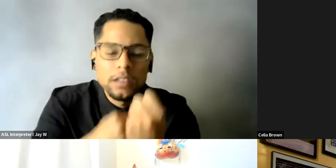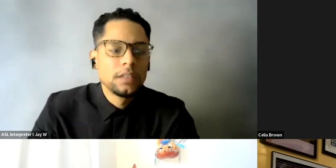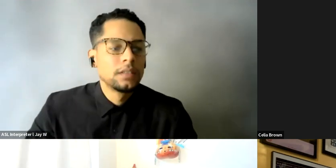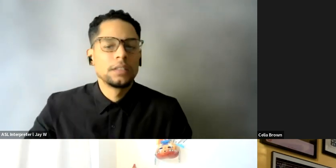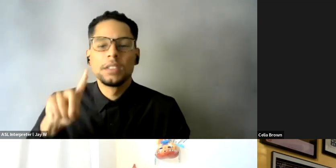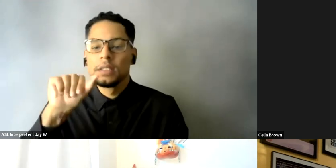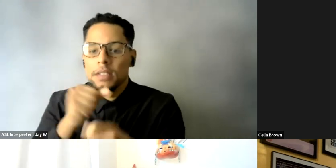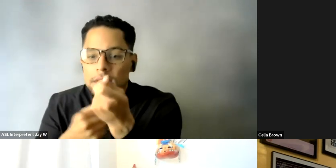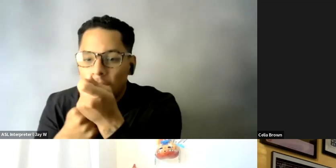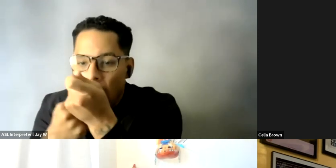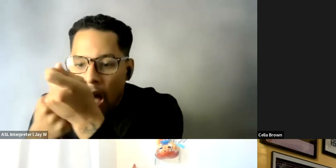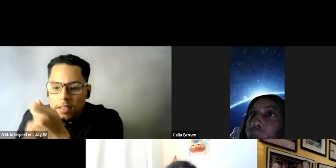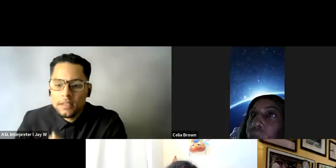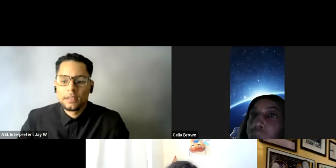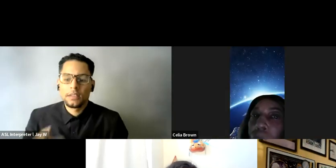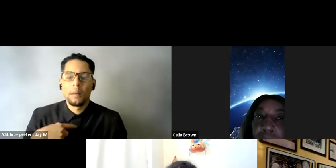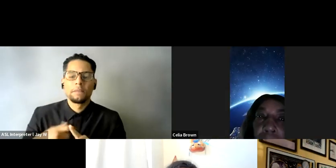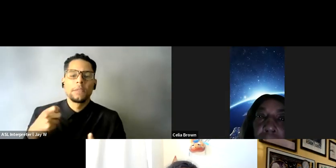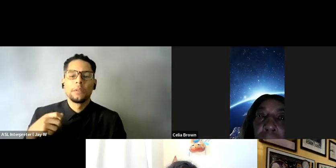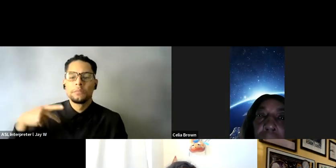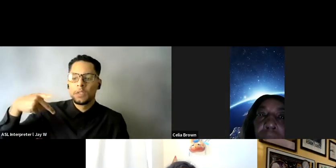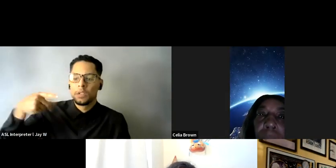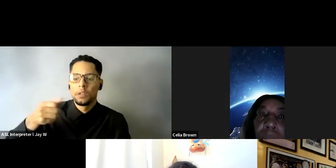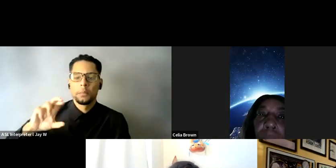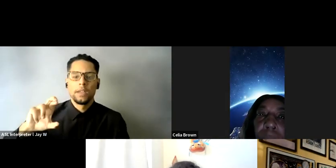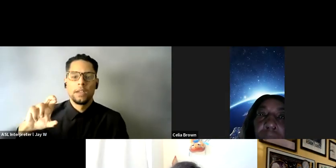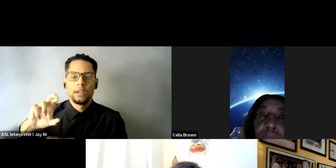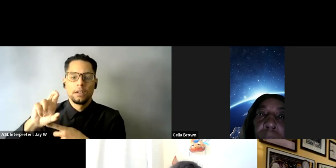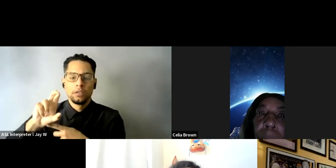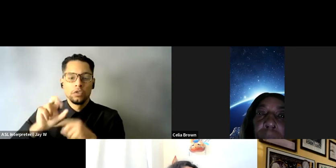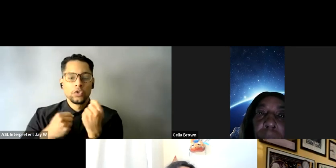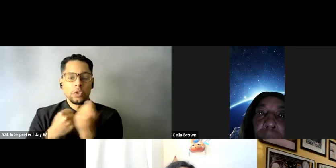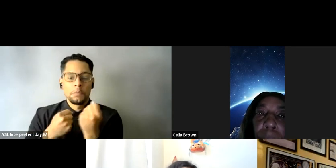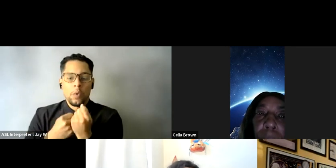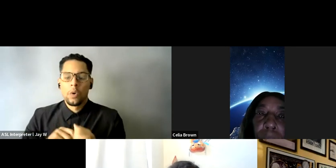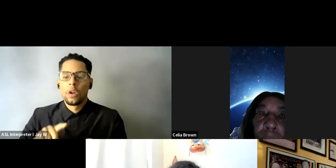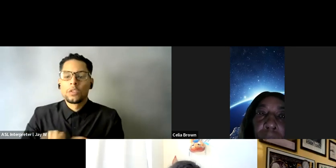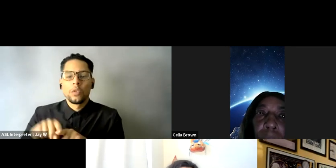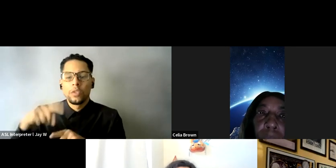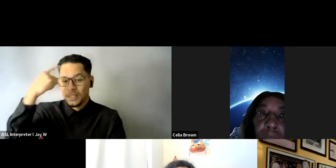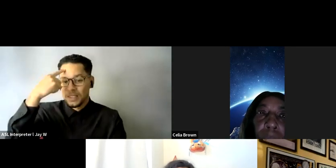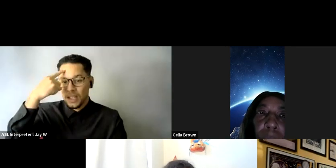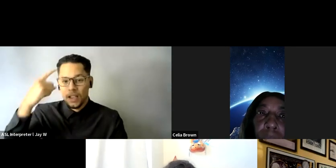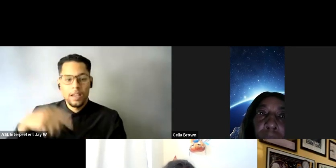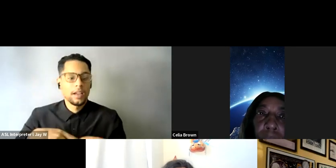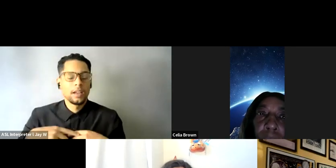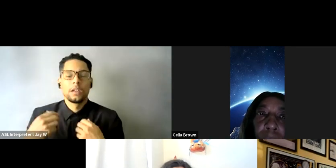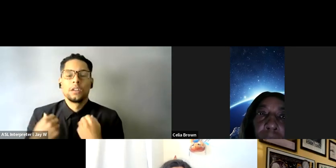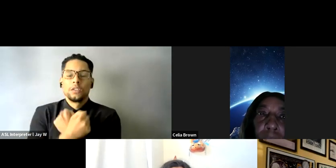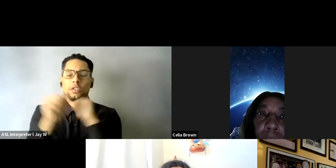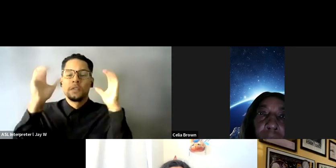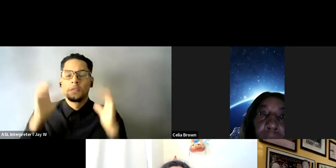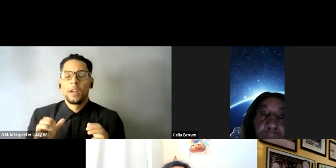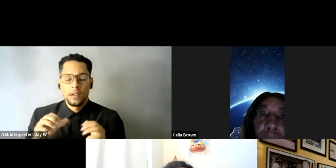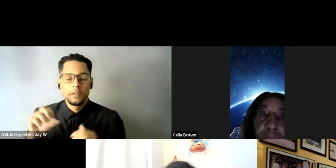peer support space, and as well as the psych survivor space, the mad pride space, and the disability rights